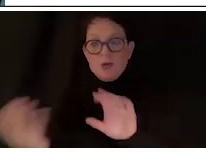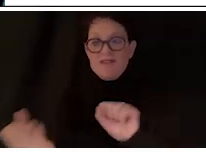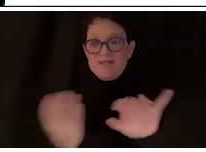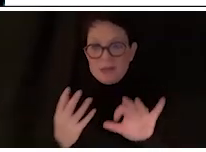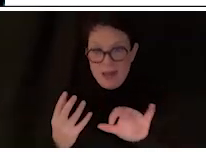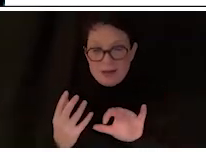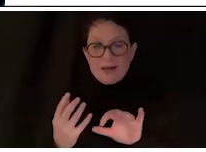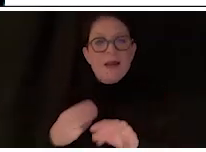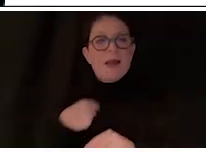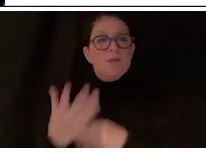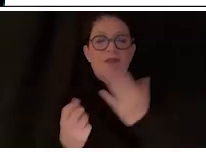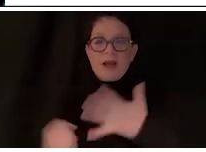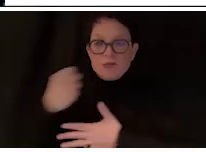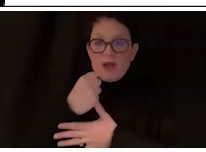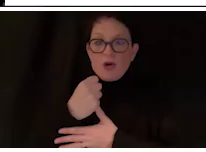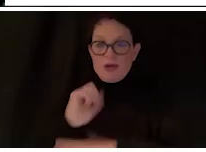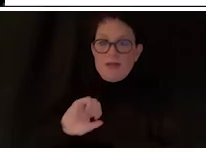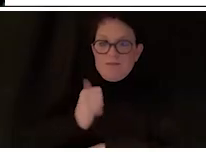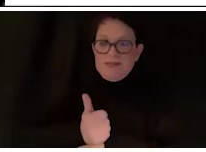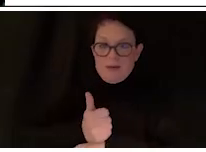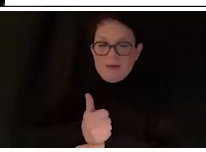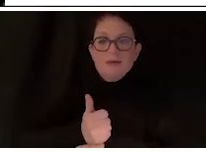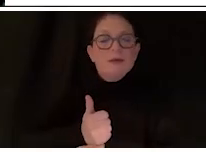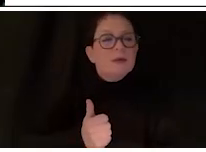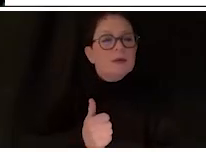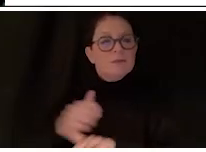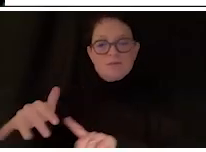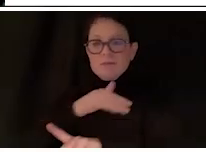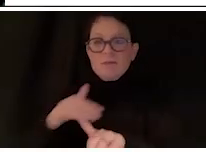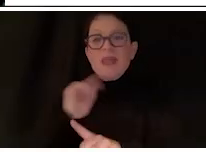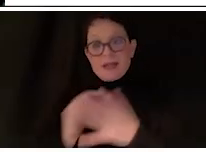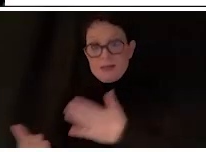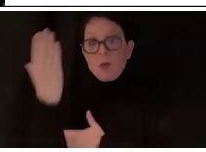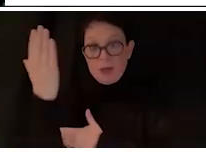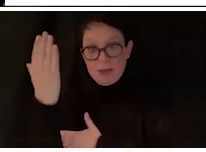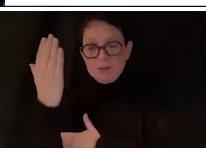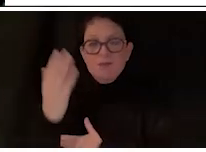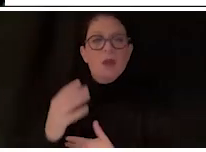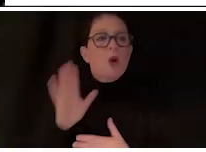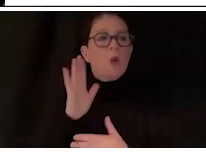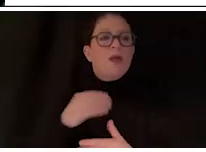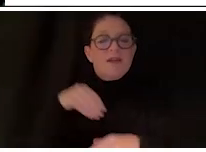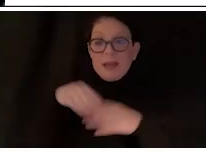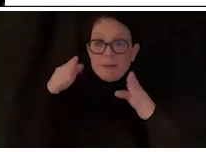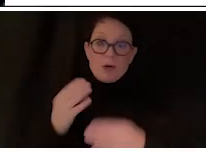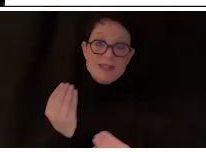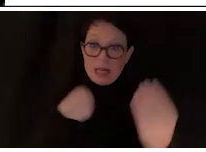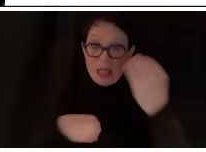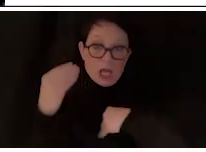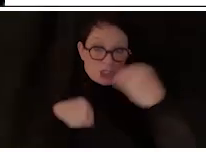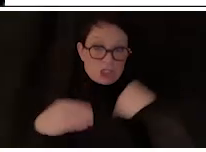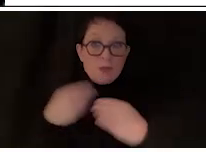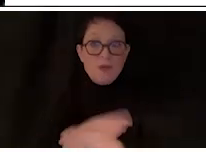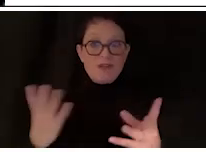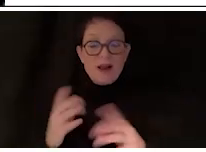feedback and provide priority setting. So that will be our morning. There will be an in-person lunch provided